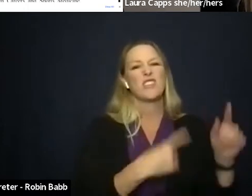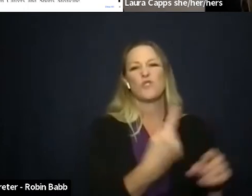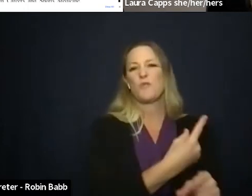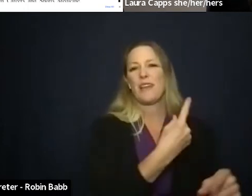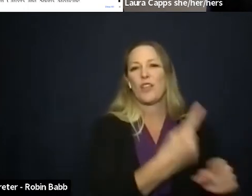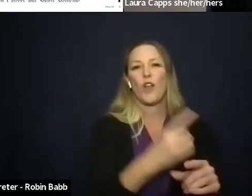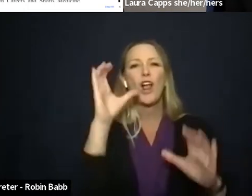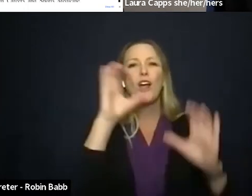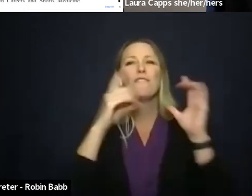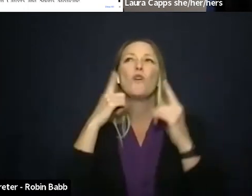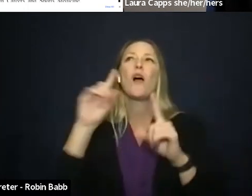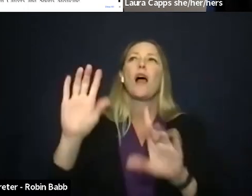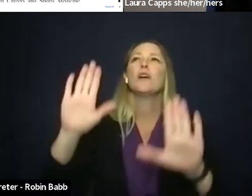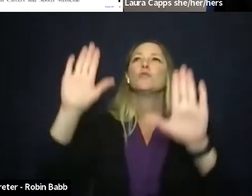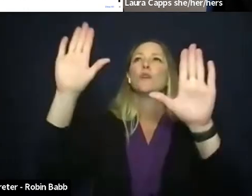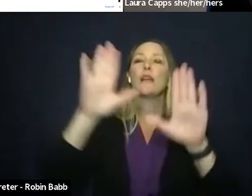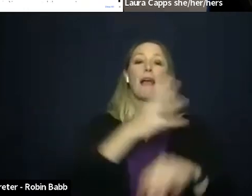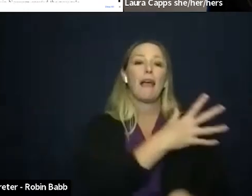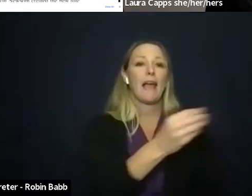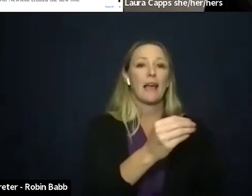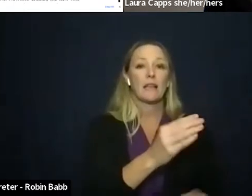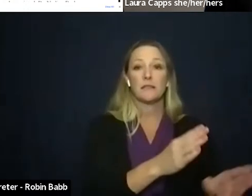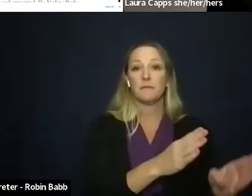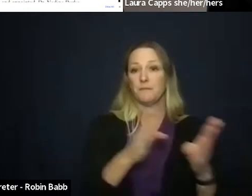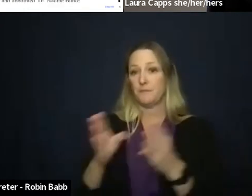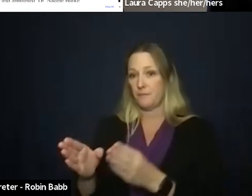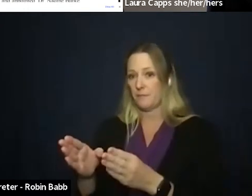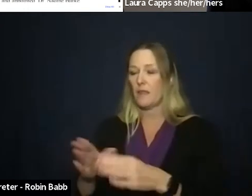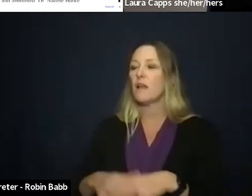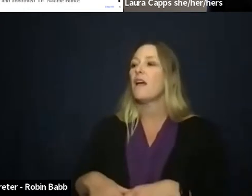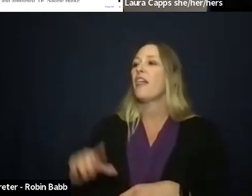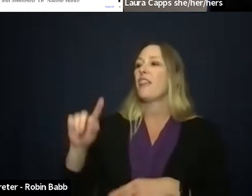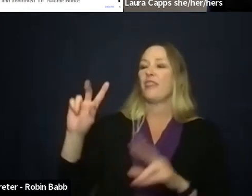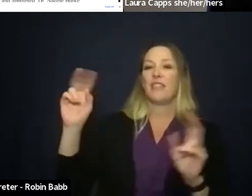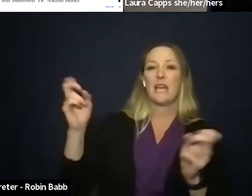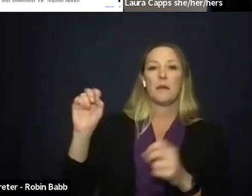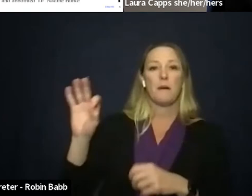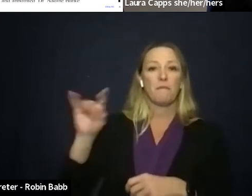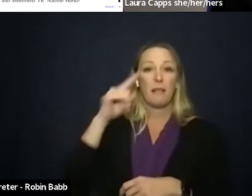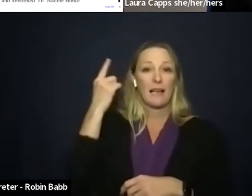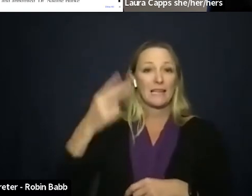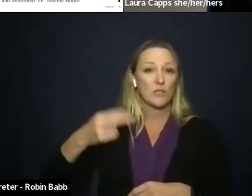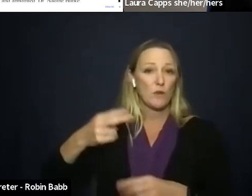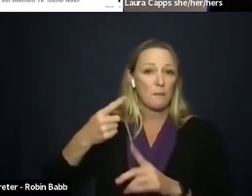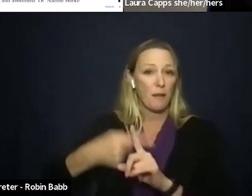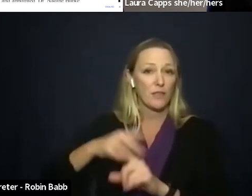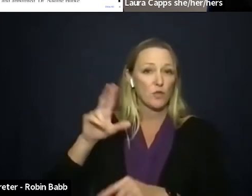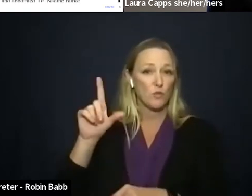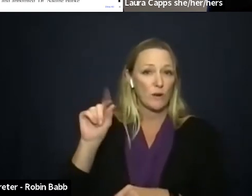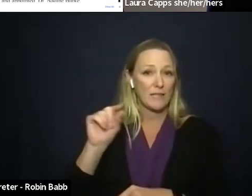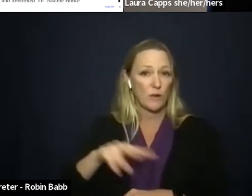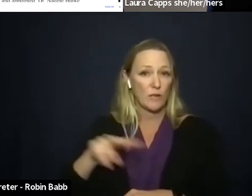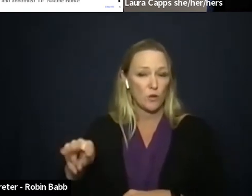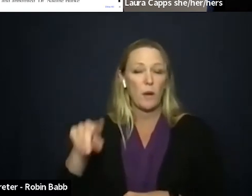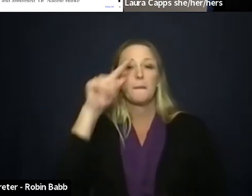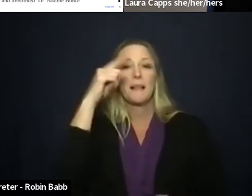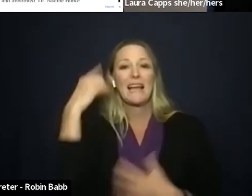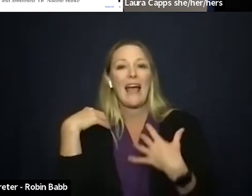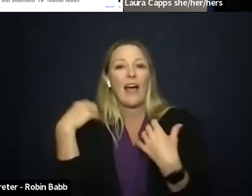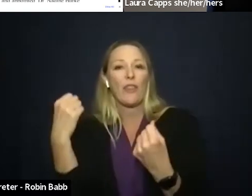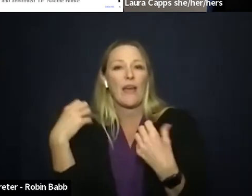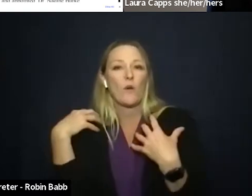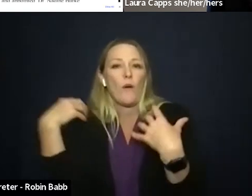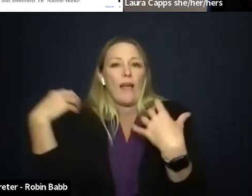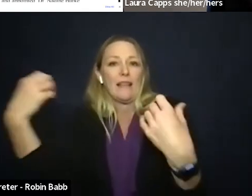and whereas the theme of black history month 2022 black health and wellness acknowledges the